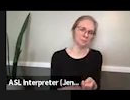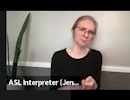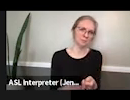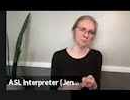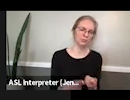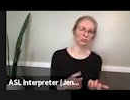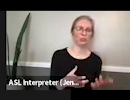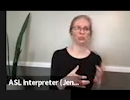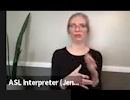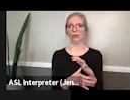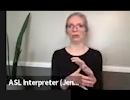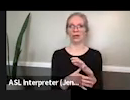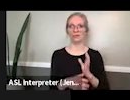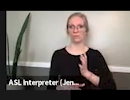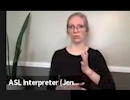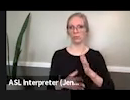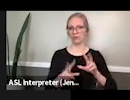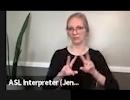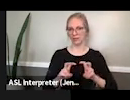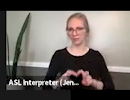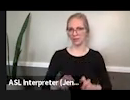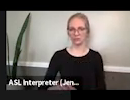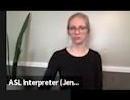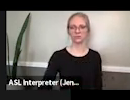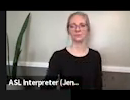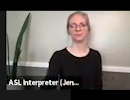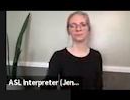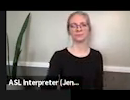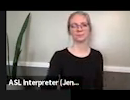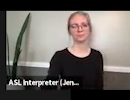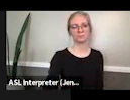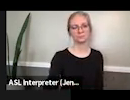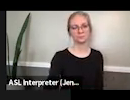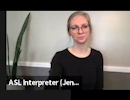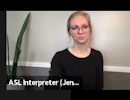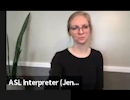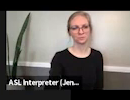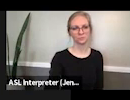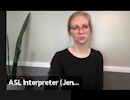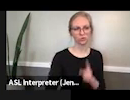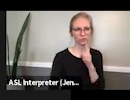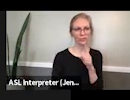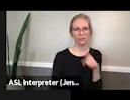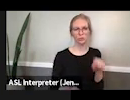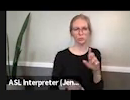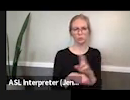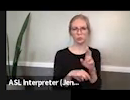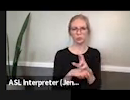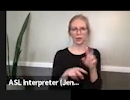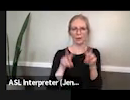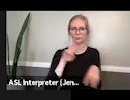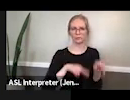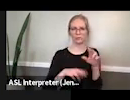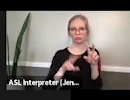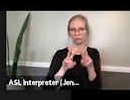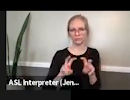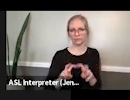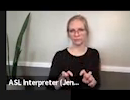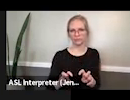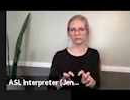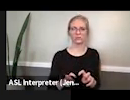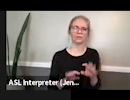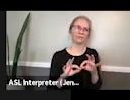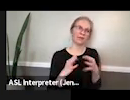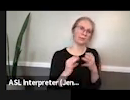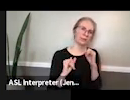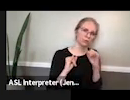priority on formal assessment. You really use your observational assessment, family interview, records review,